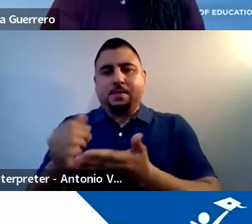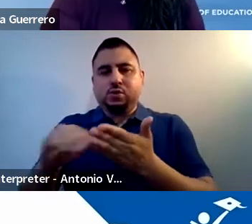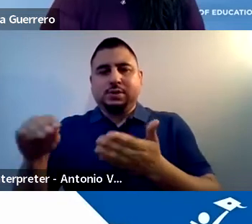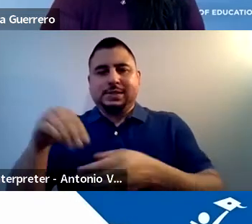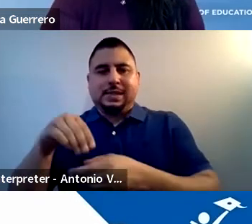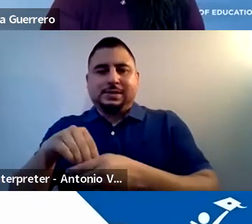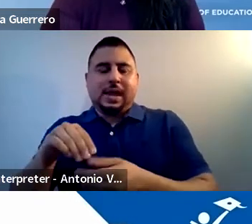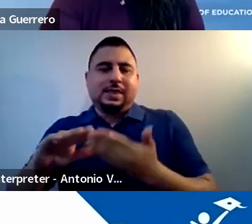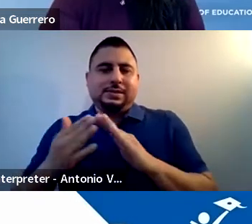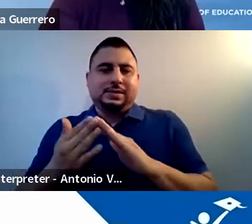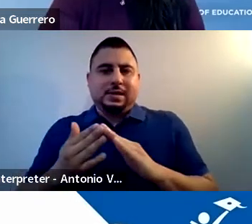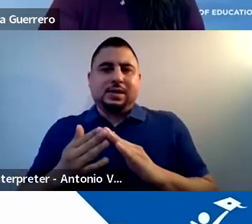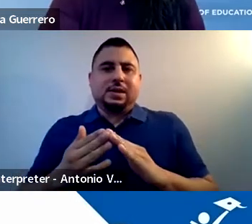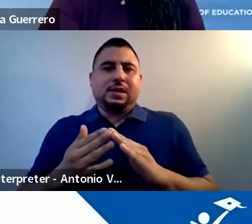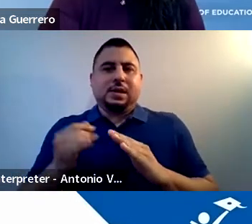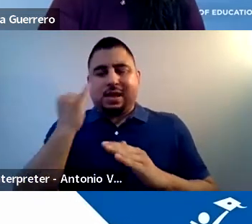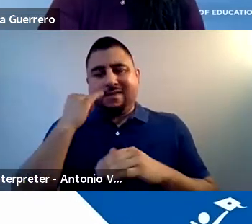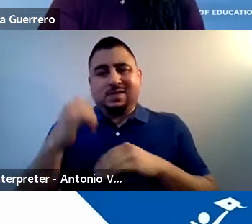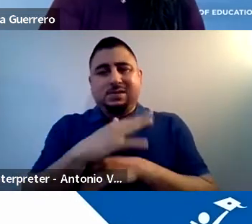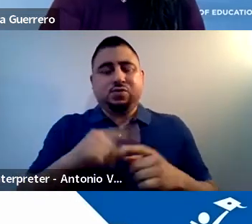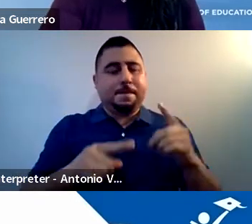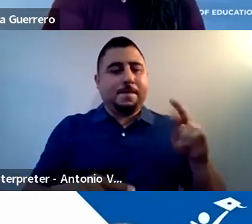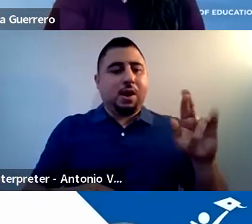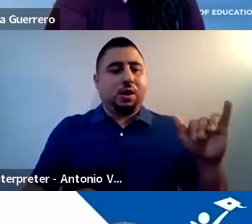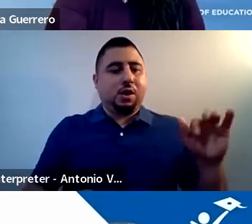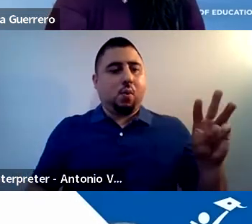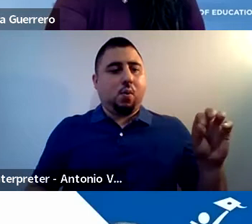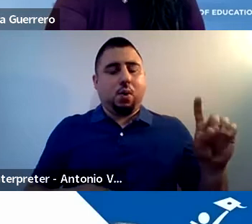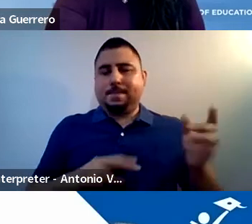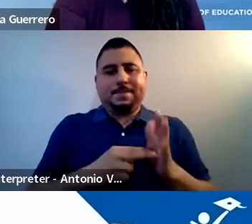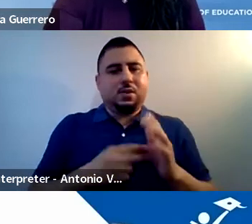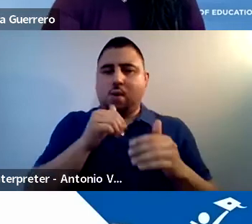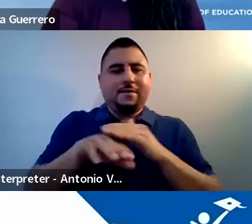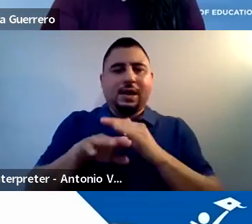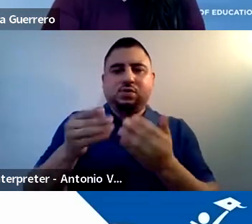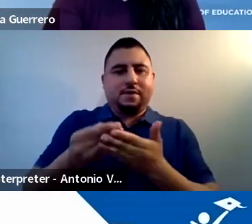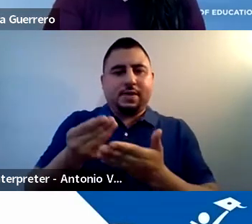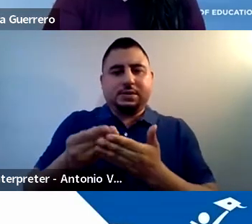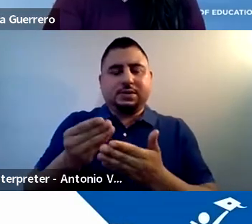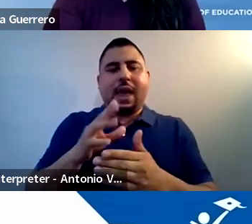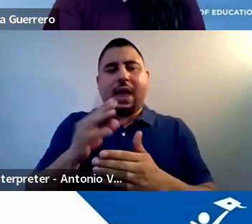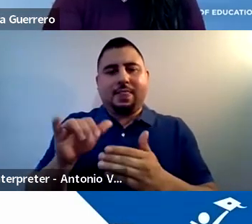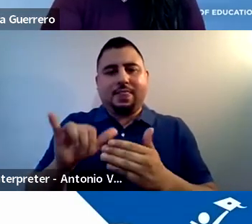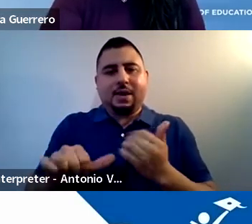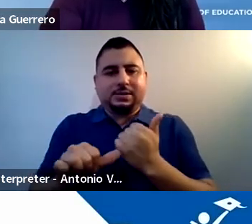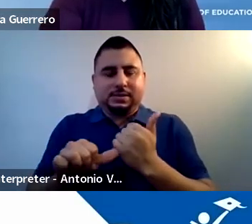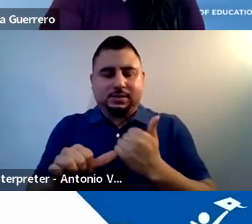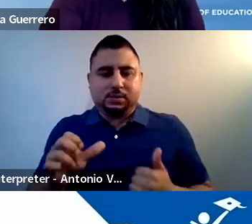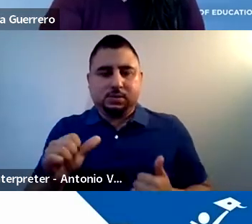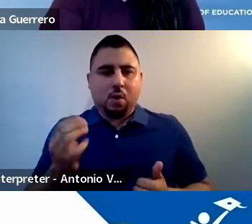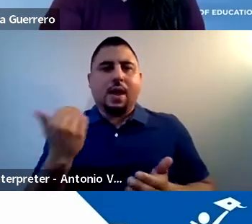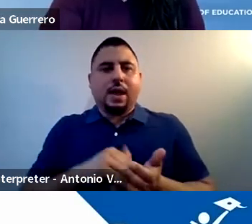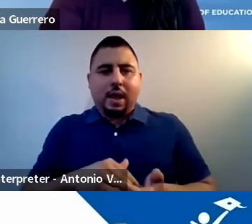the city. If our kids are shipped over to Port to Perrywood, we're not going to have access to those funds and that assistance. And